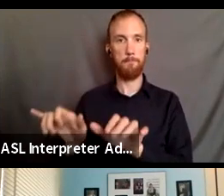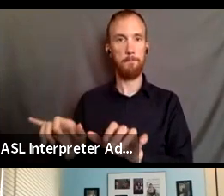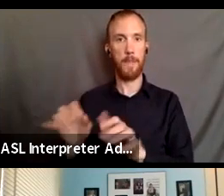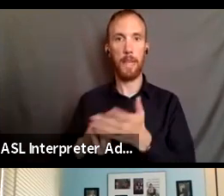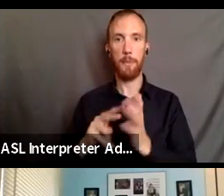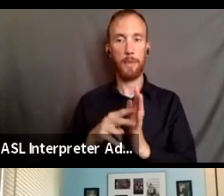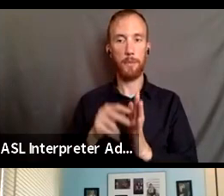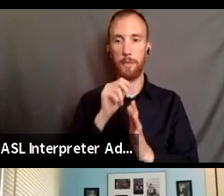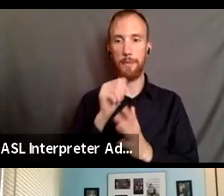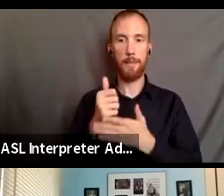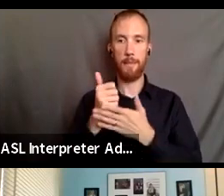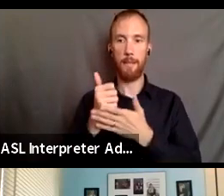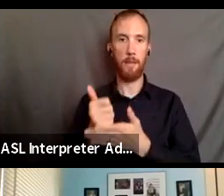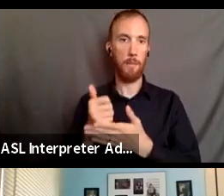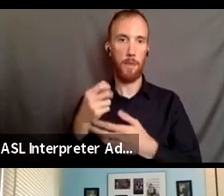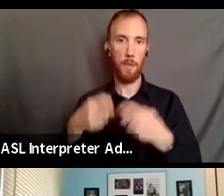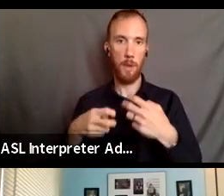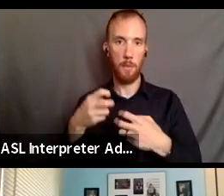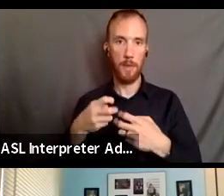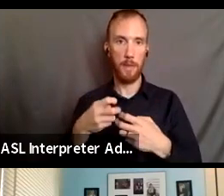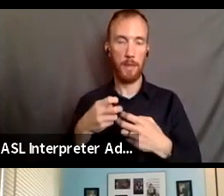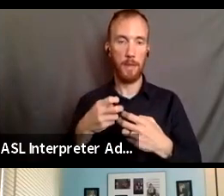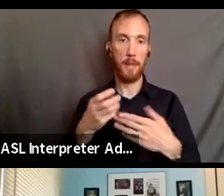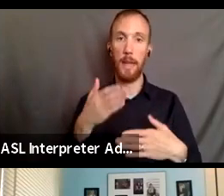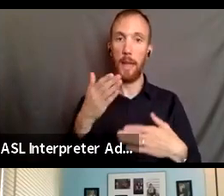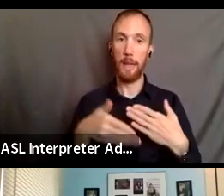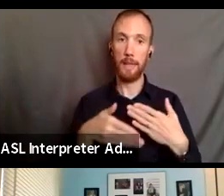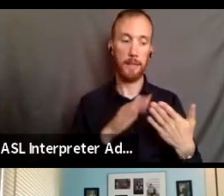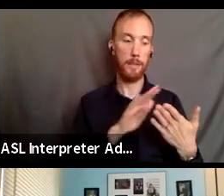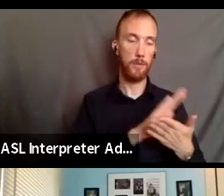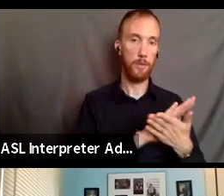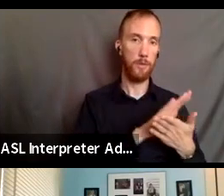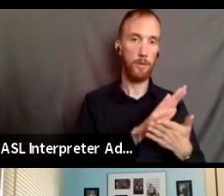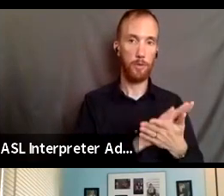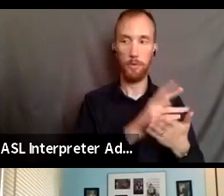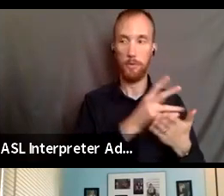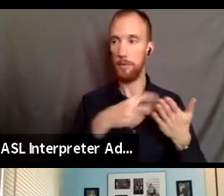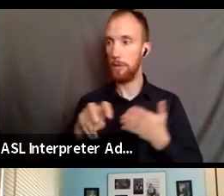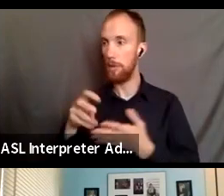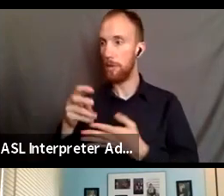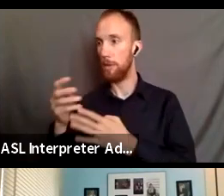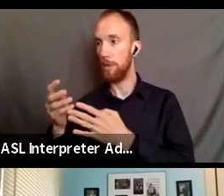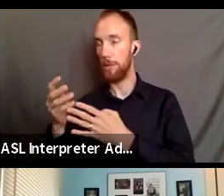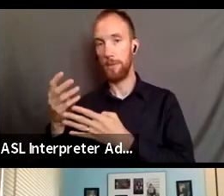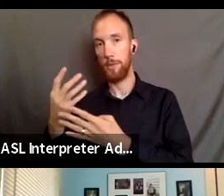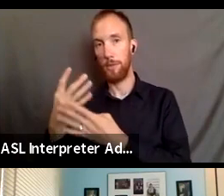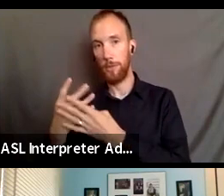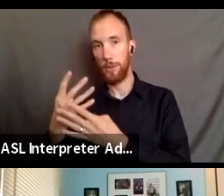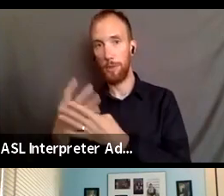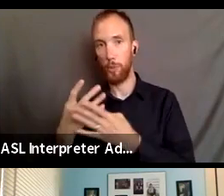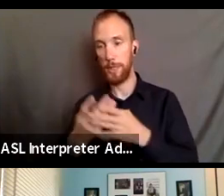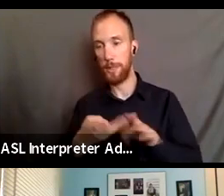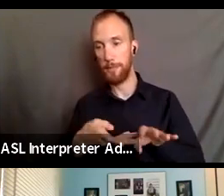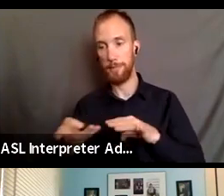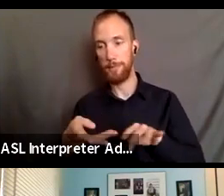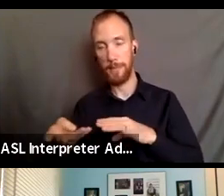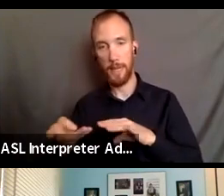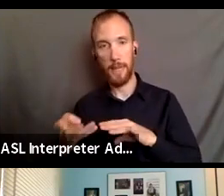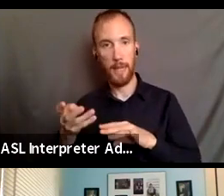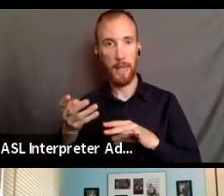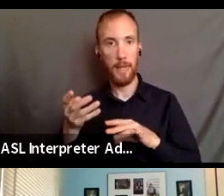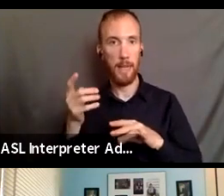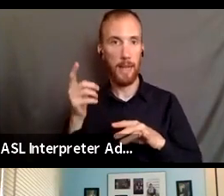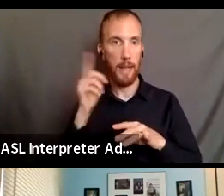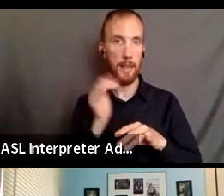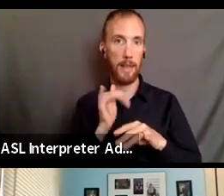school-to-prison pipeline a worthy goal laid out by chief chao who could be stalled or slowed or worst